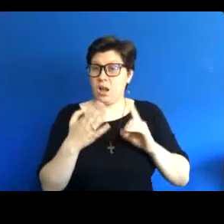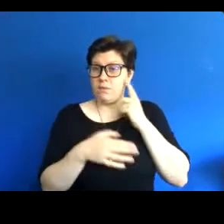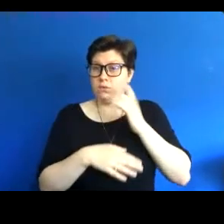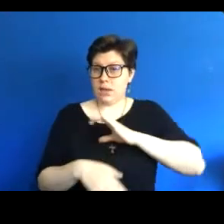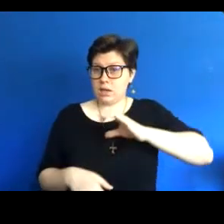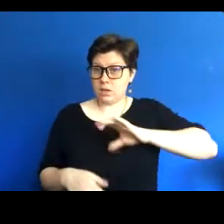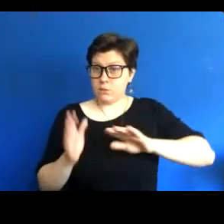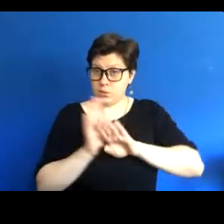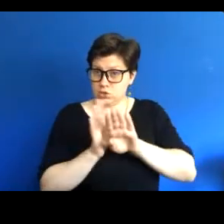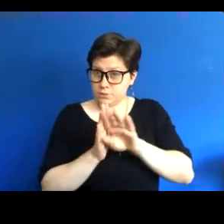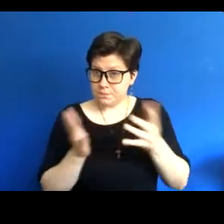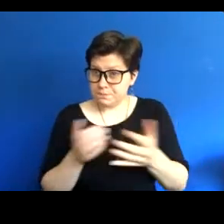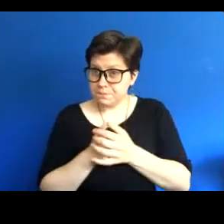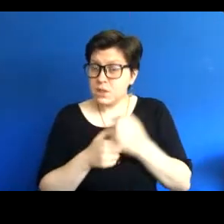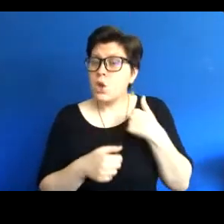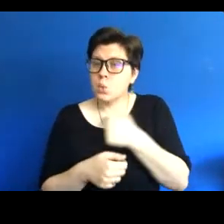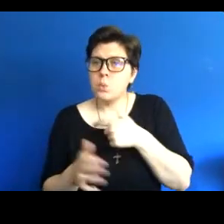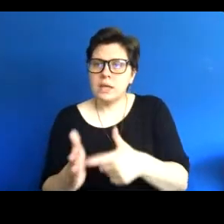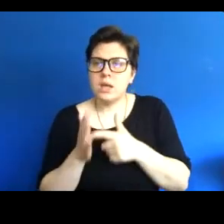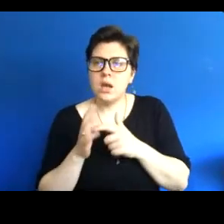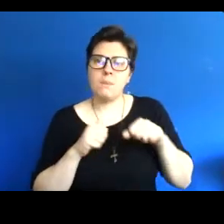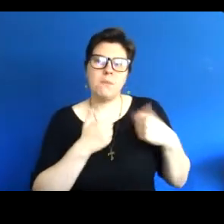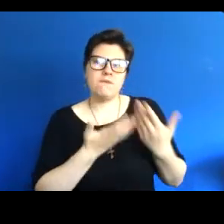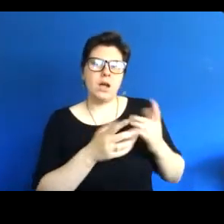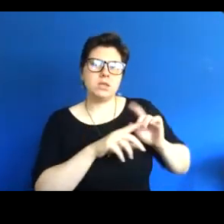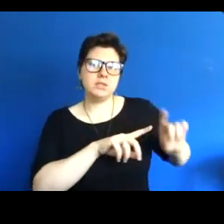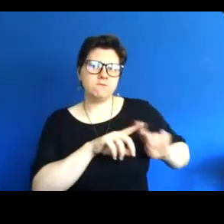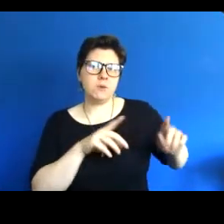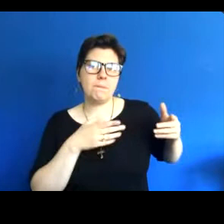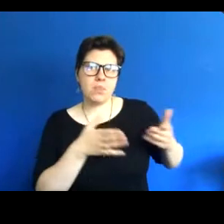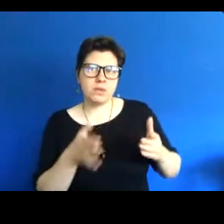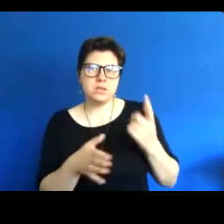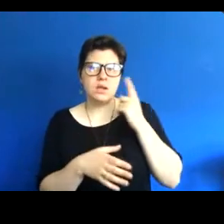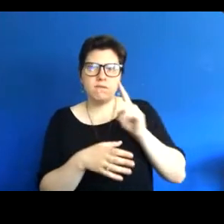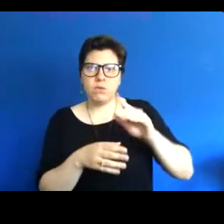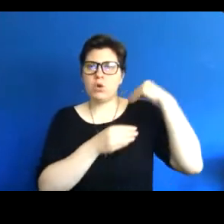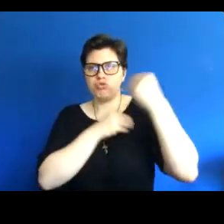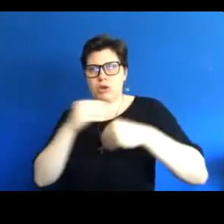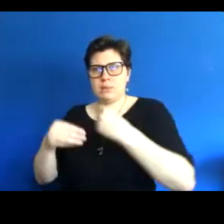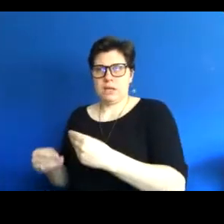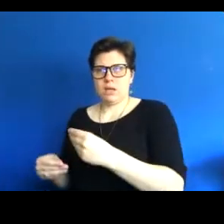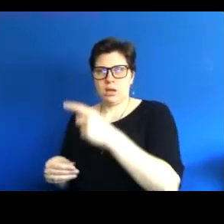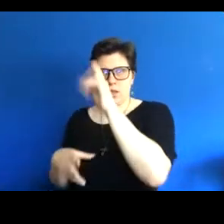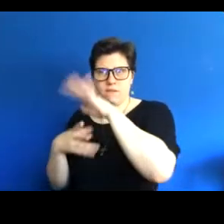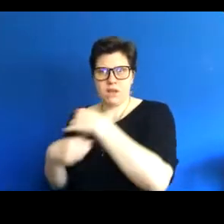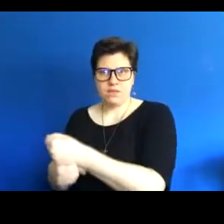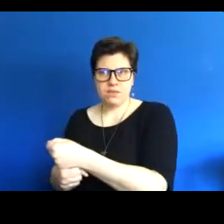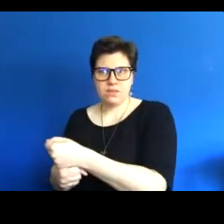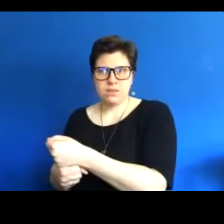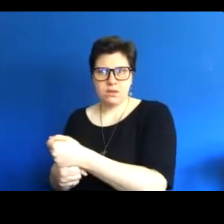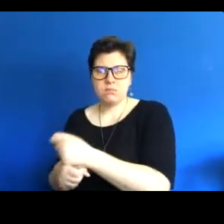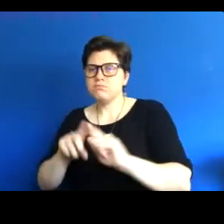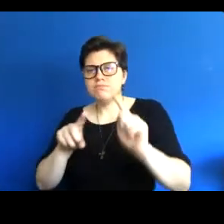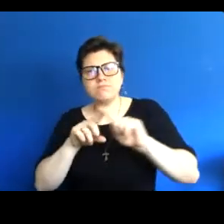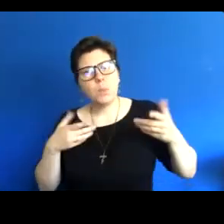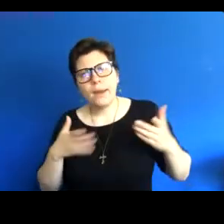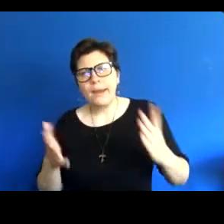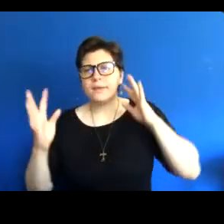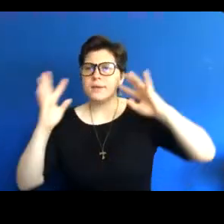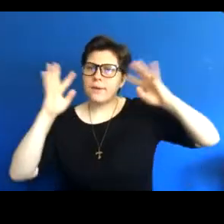catechetical formation, we need to provide different methods for transmitting the faith. We need to use different ways, different and